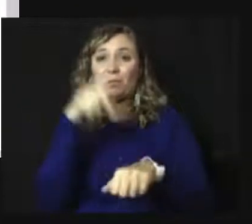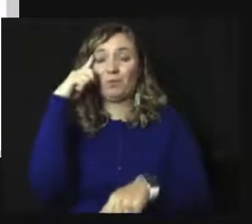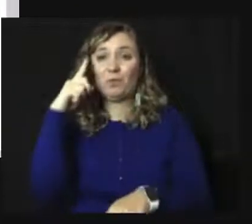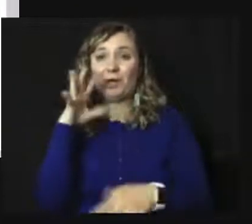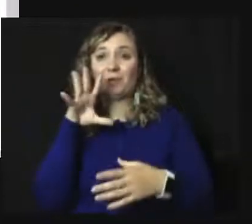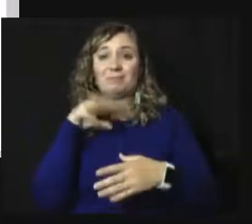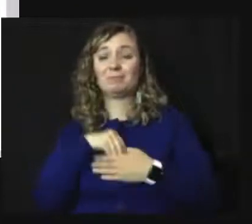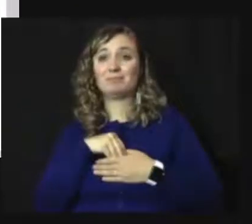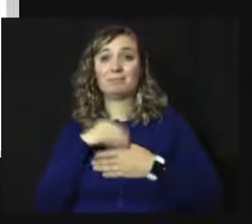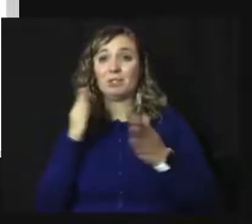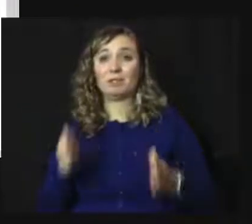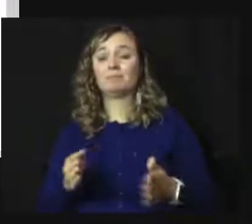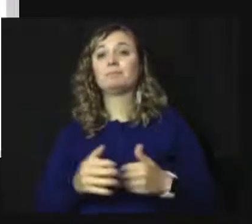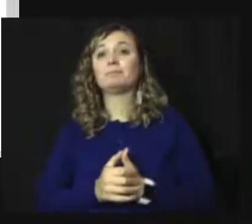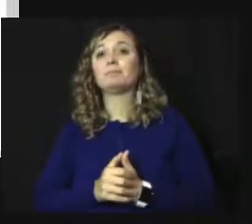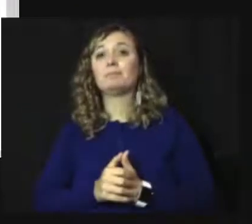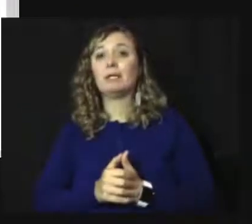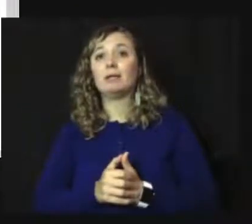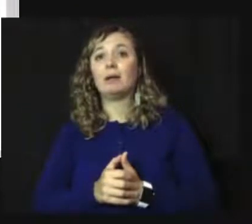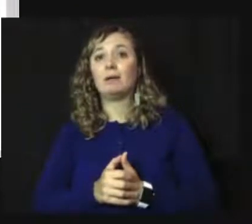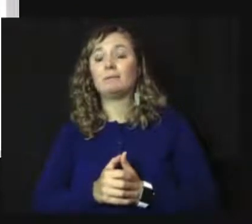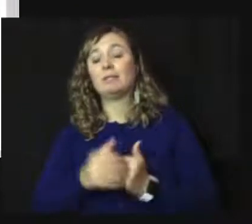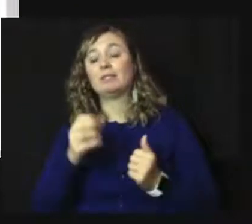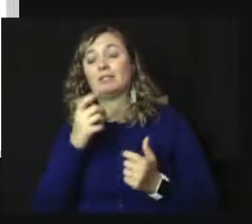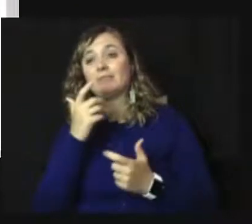how they, you know, chunked it in there. But